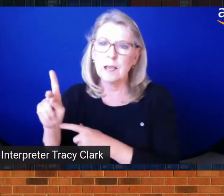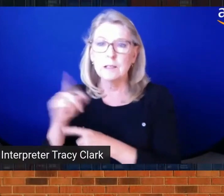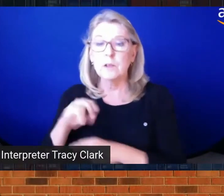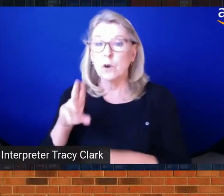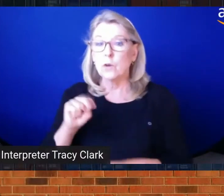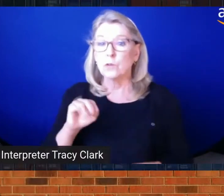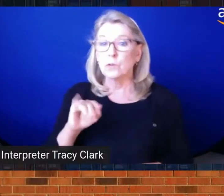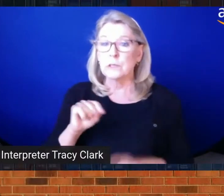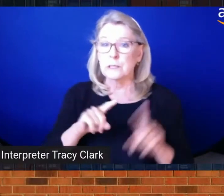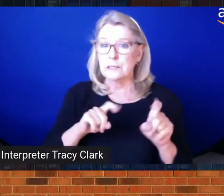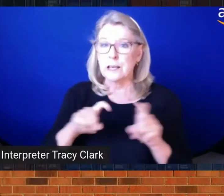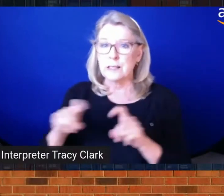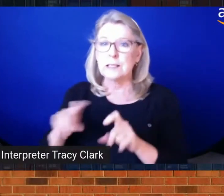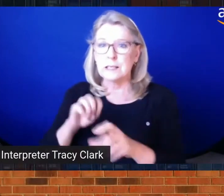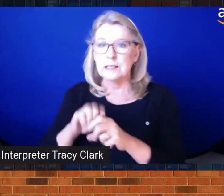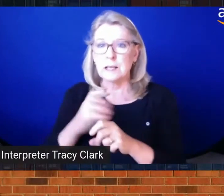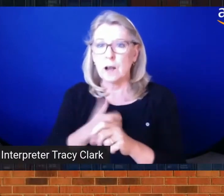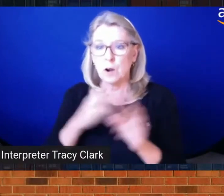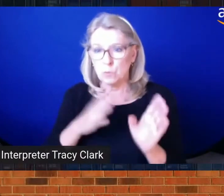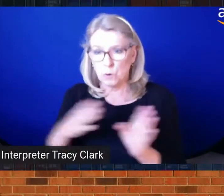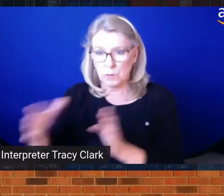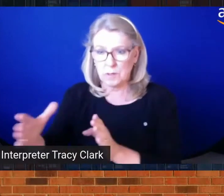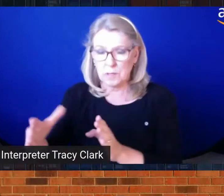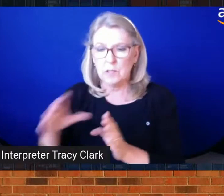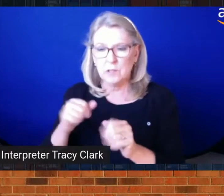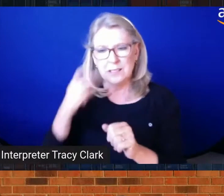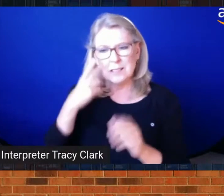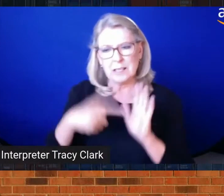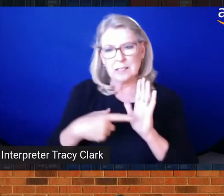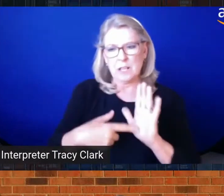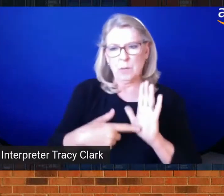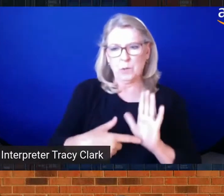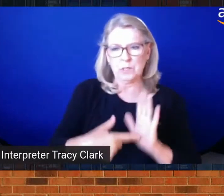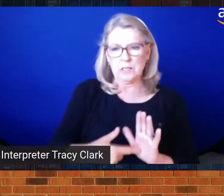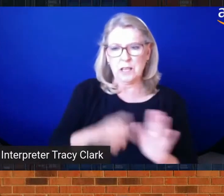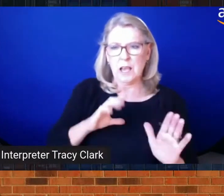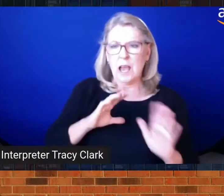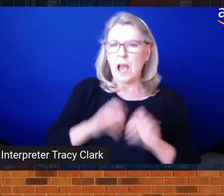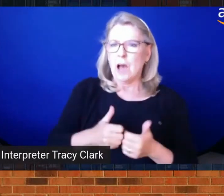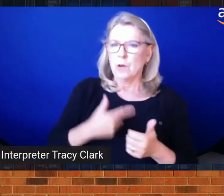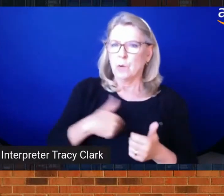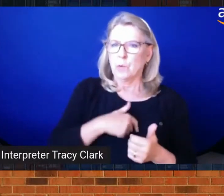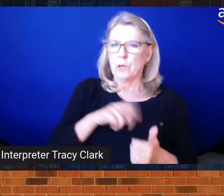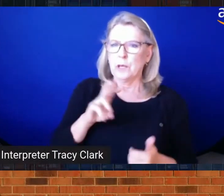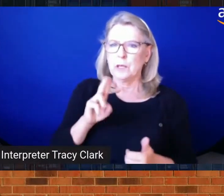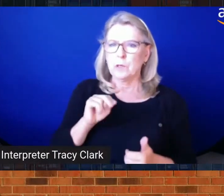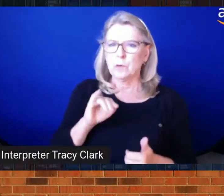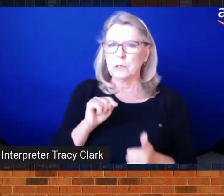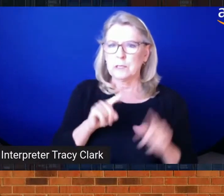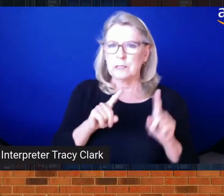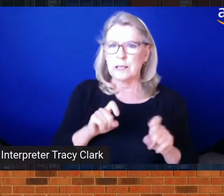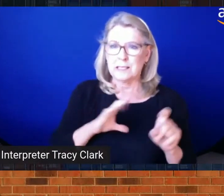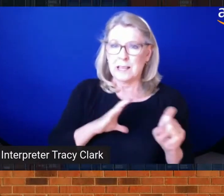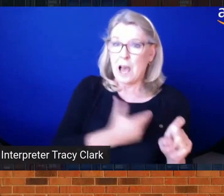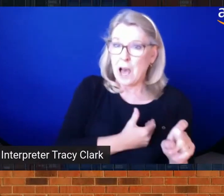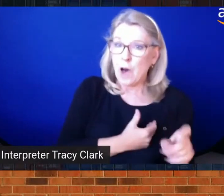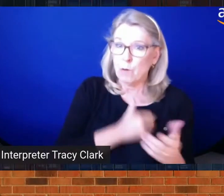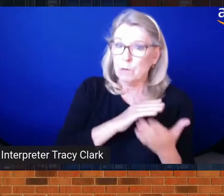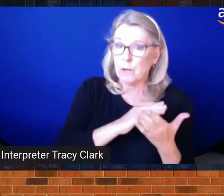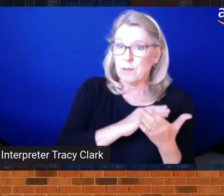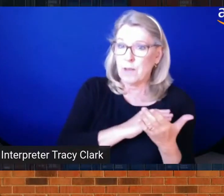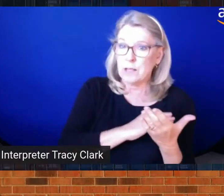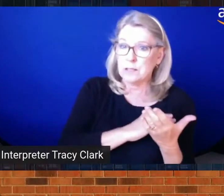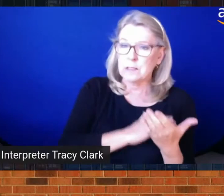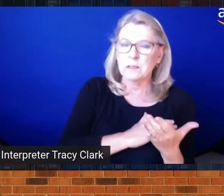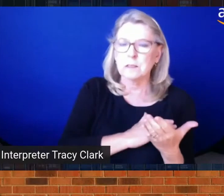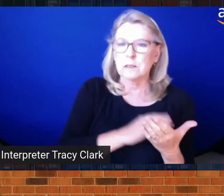also see examples kind of in our repo. How do we unit test our own manifests? So definitely we're